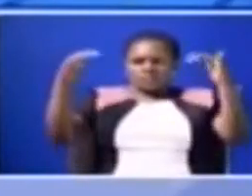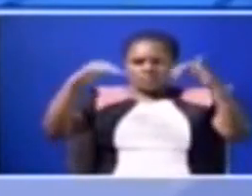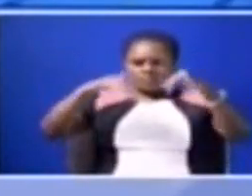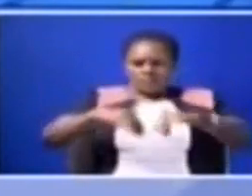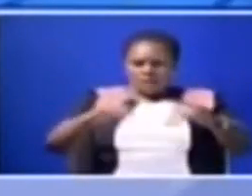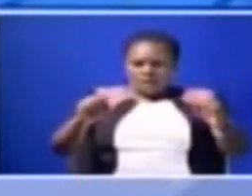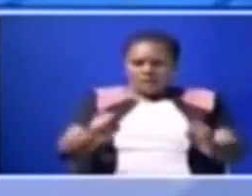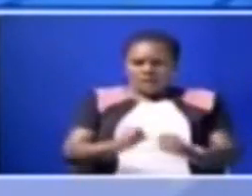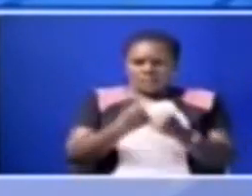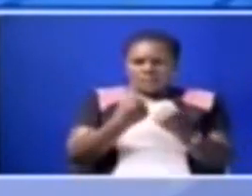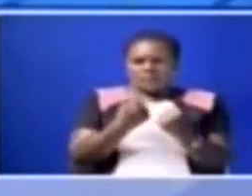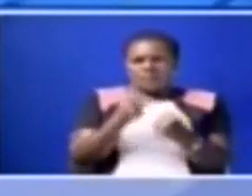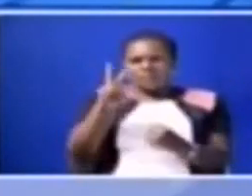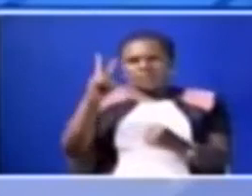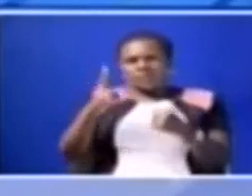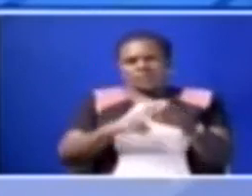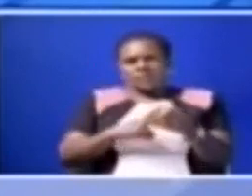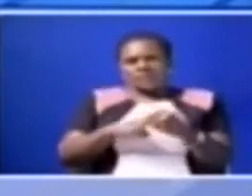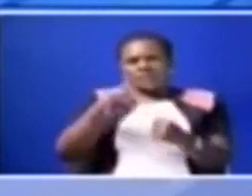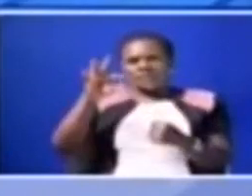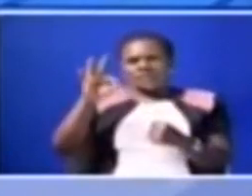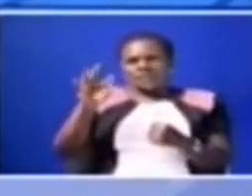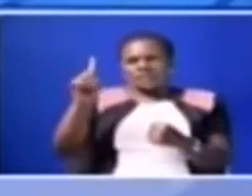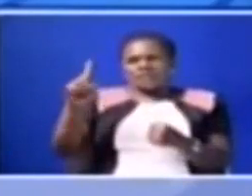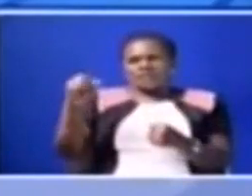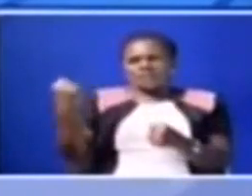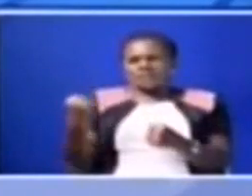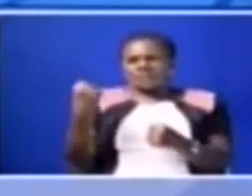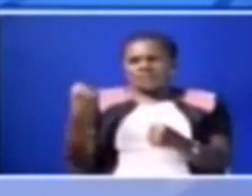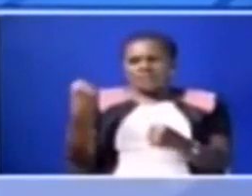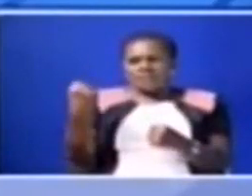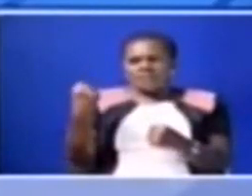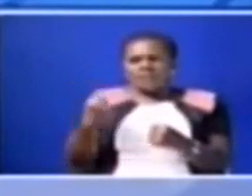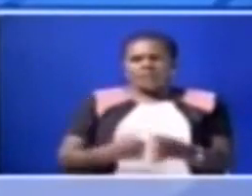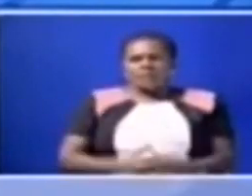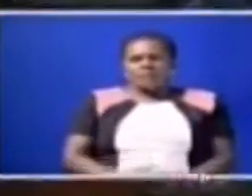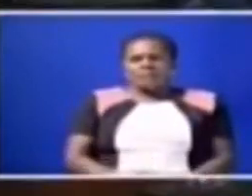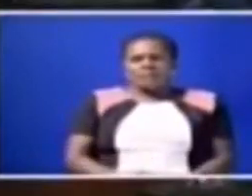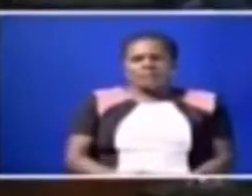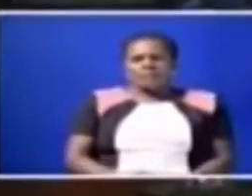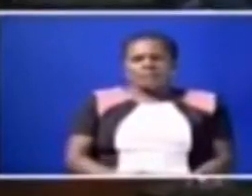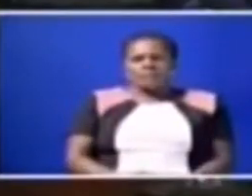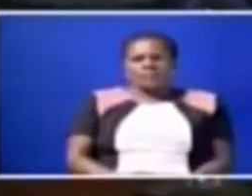to take place in Nairobi from 27th to 31st May. Mark Namaso has that story.